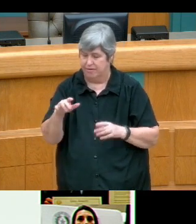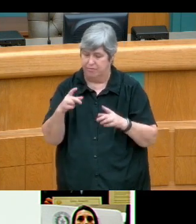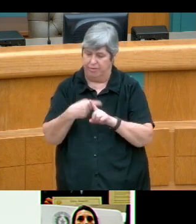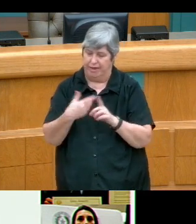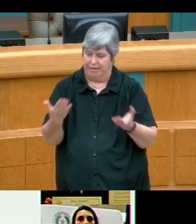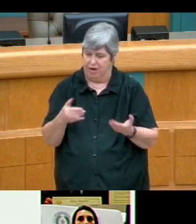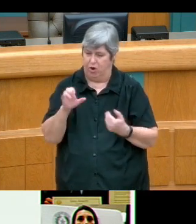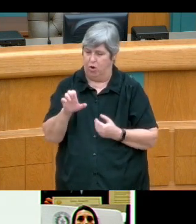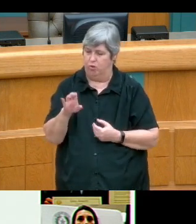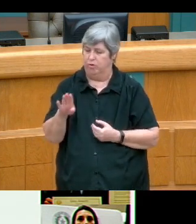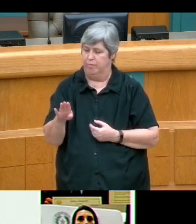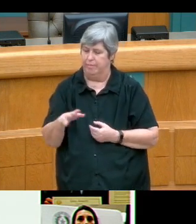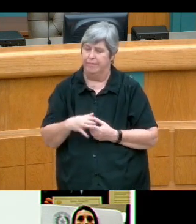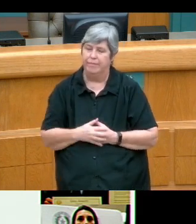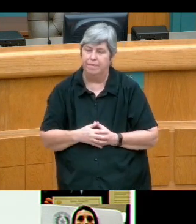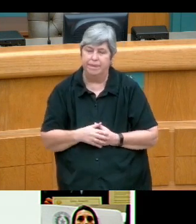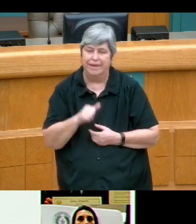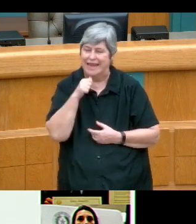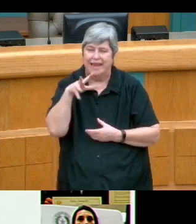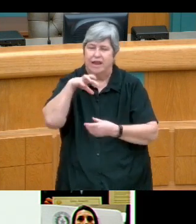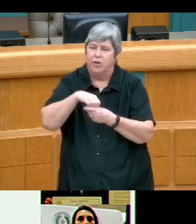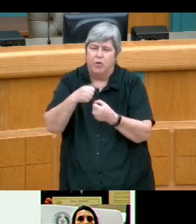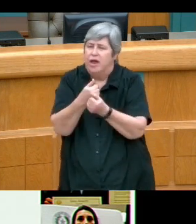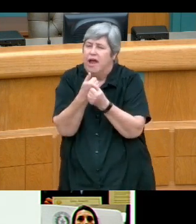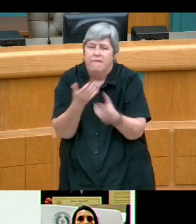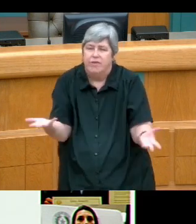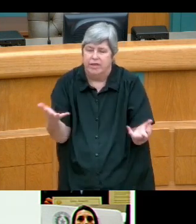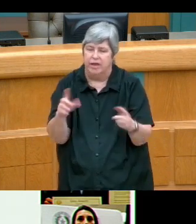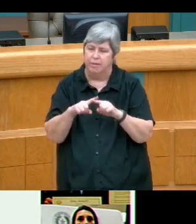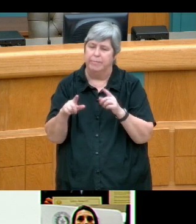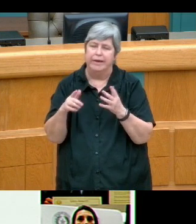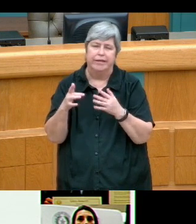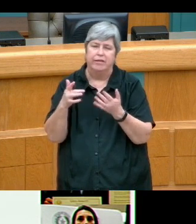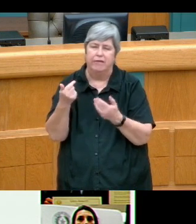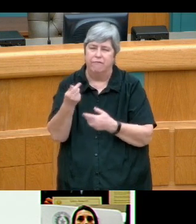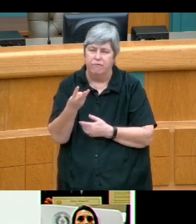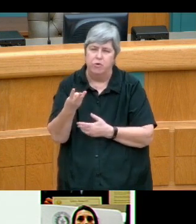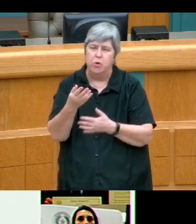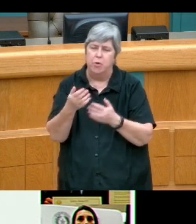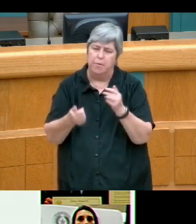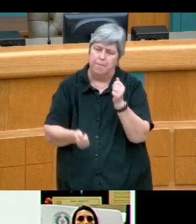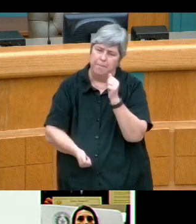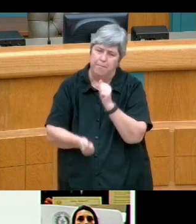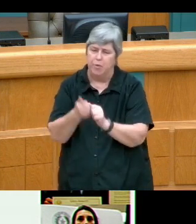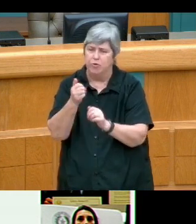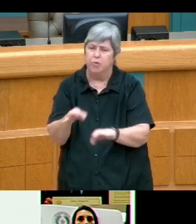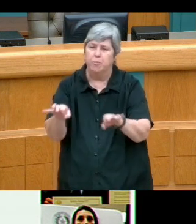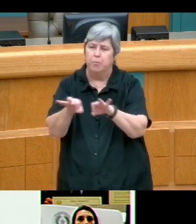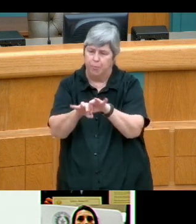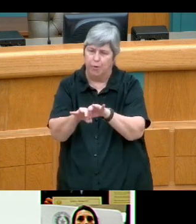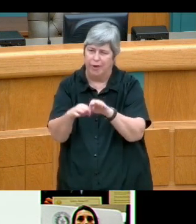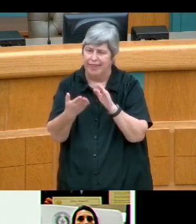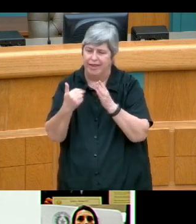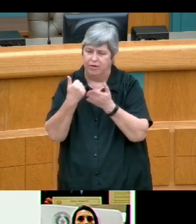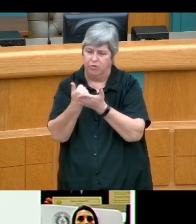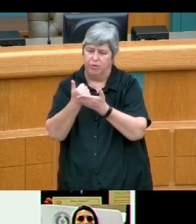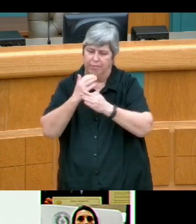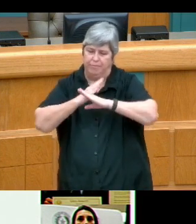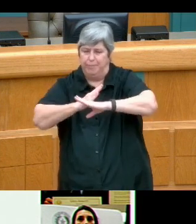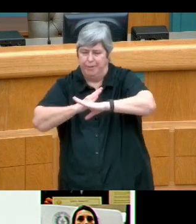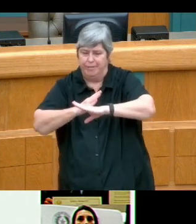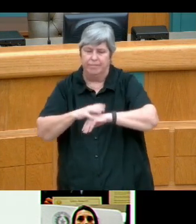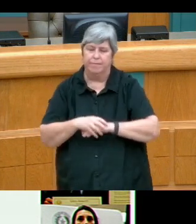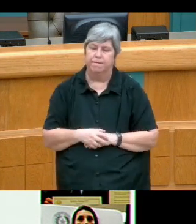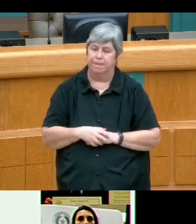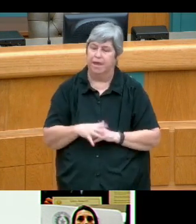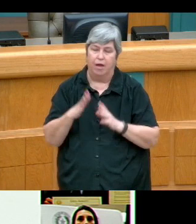And this isn't inclusive of everything, but it touches upon the major interventions that we've put into place. And the purpose of